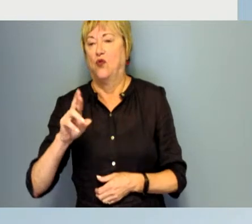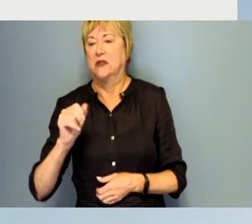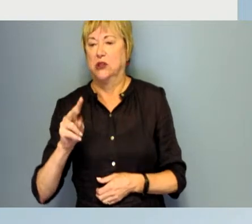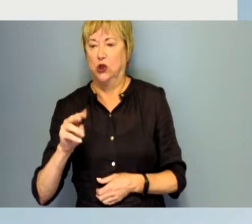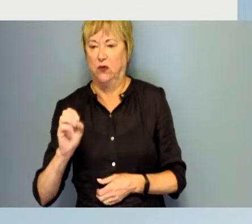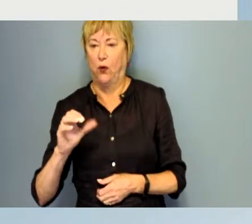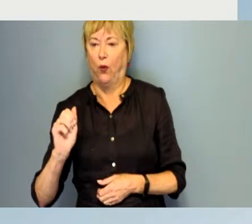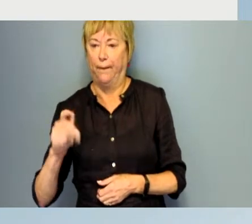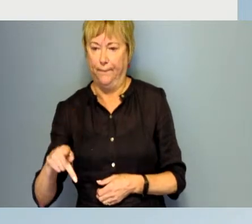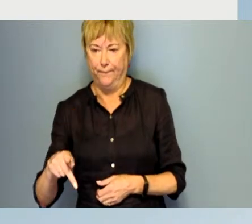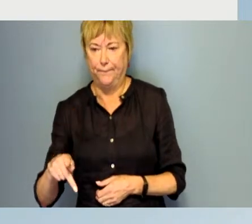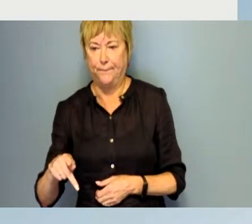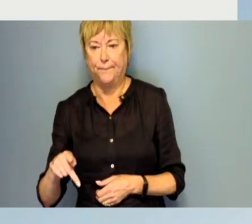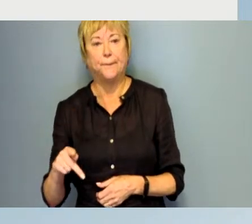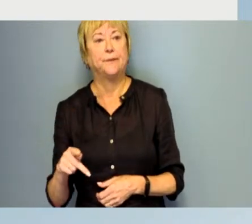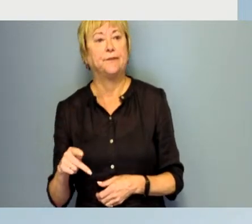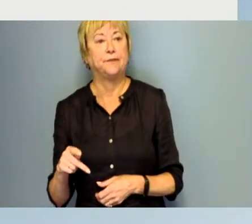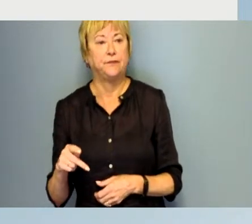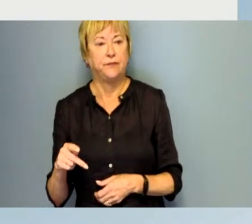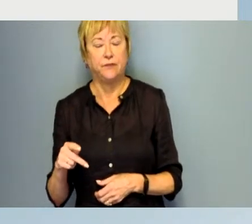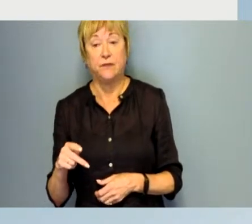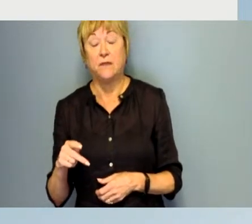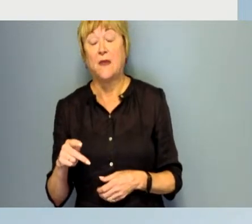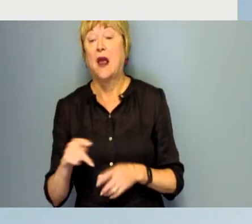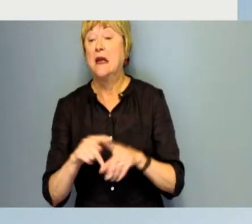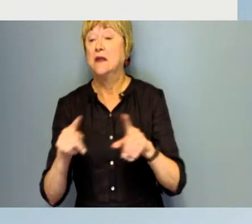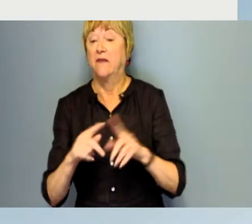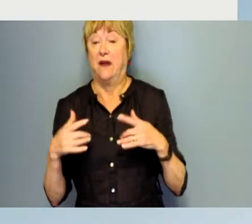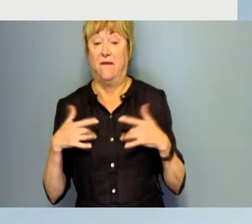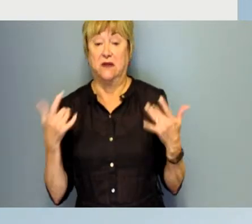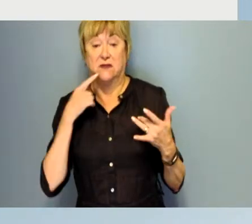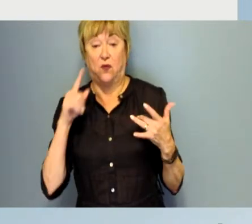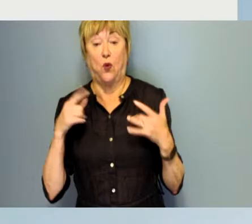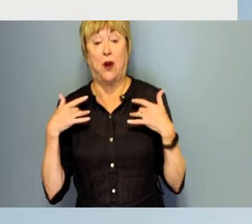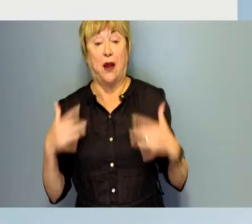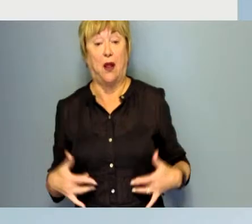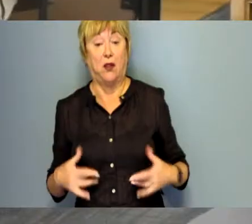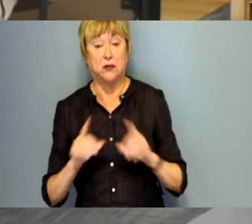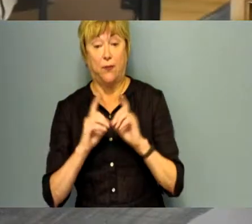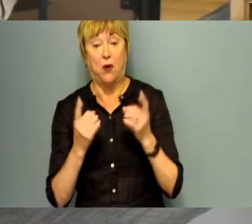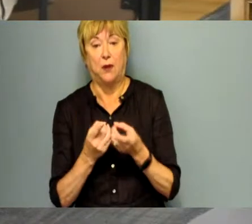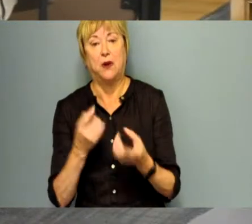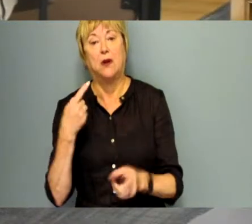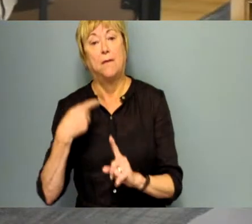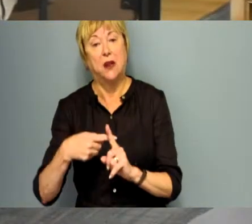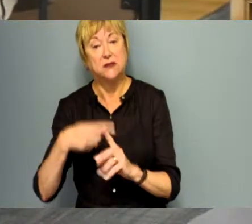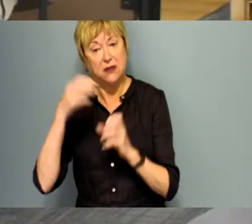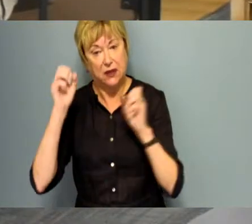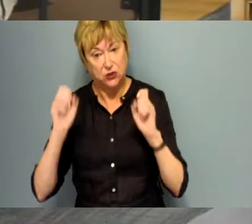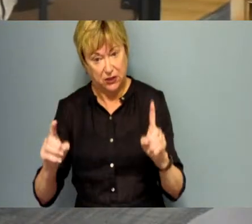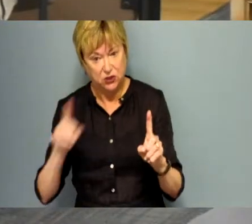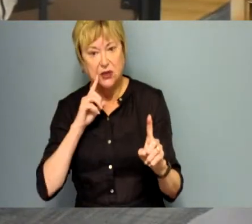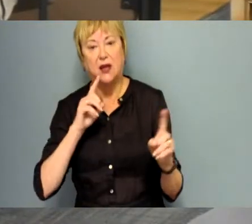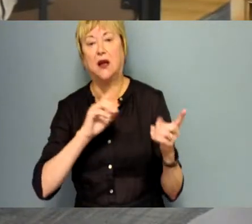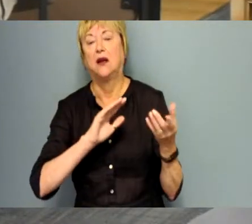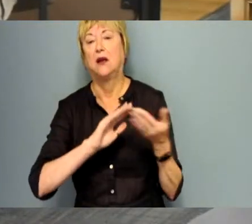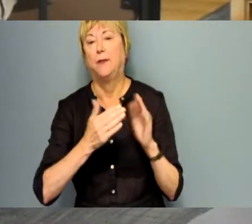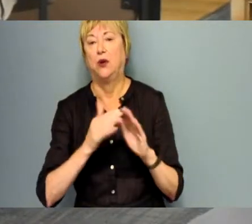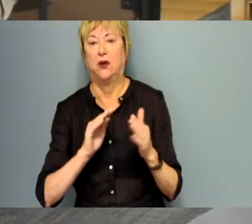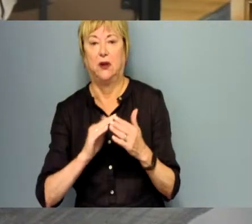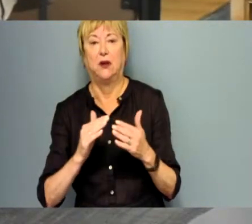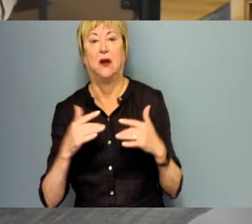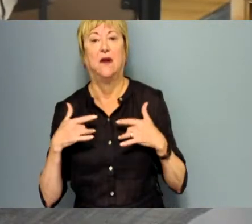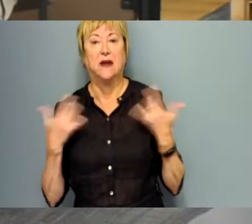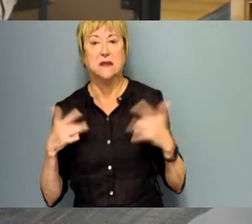emergency events for the health department, they also provide education at a lot of community events.